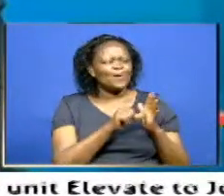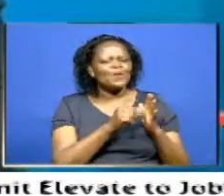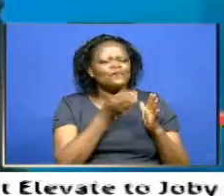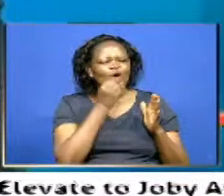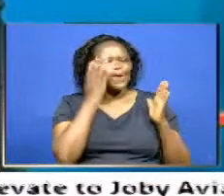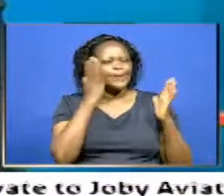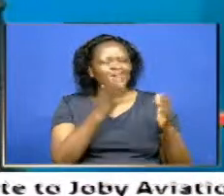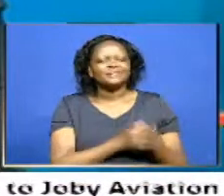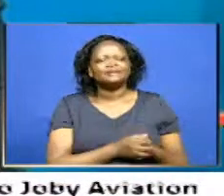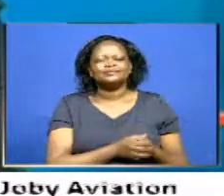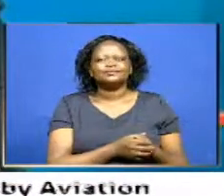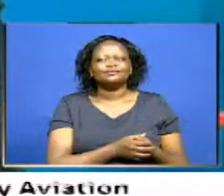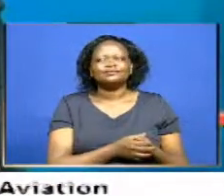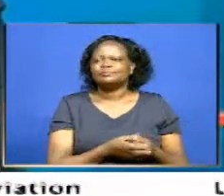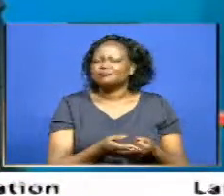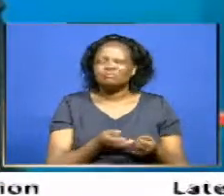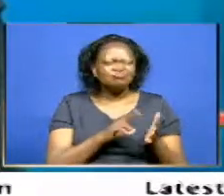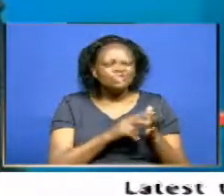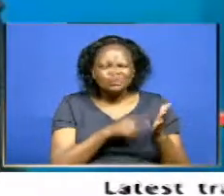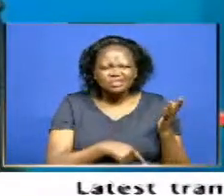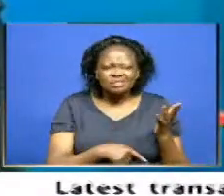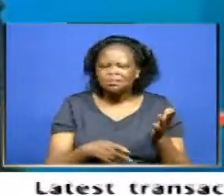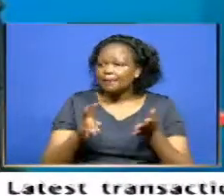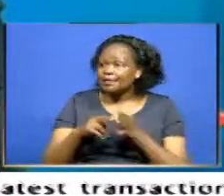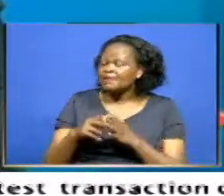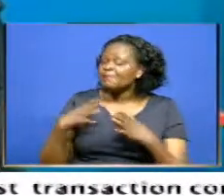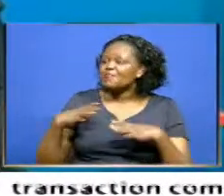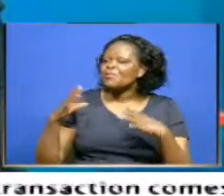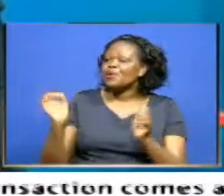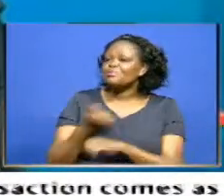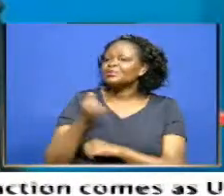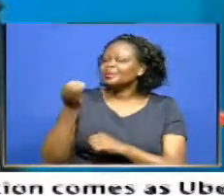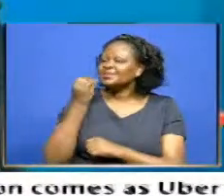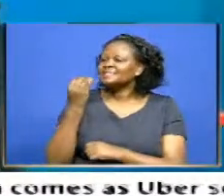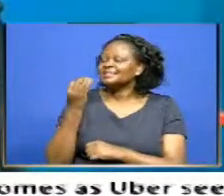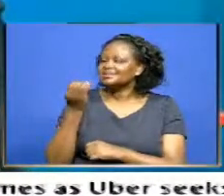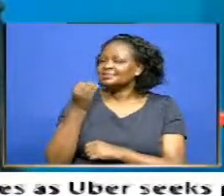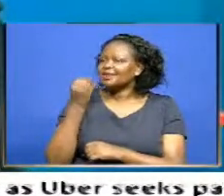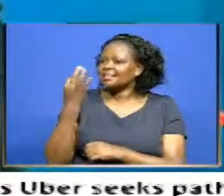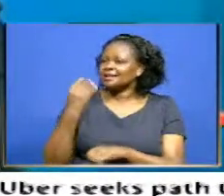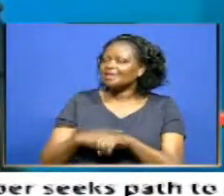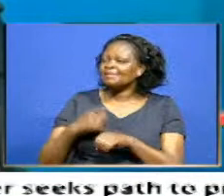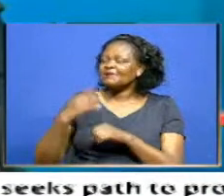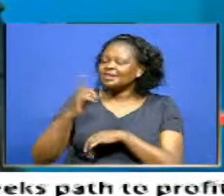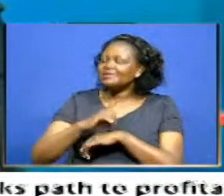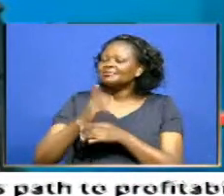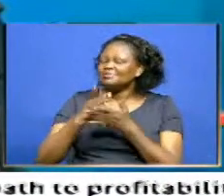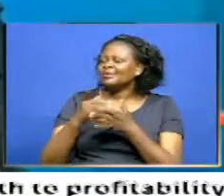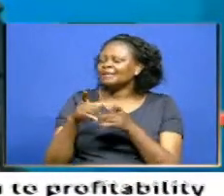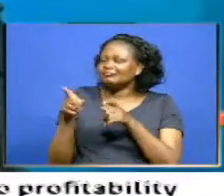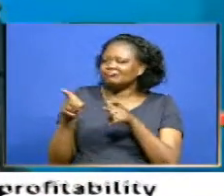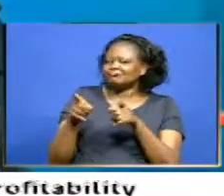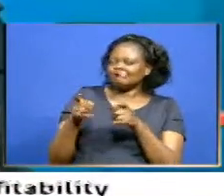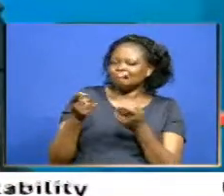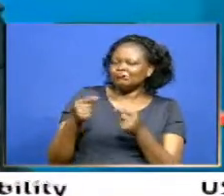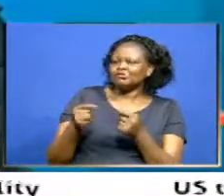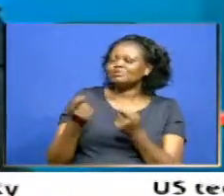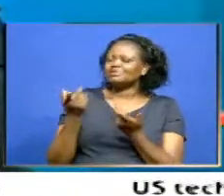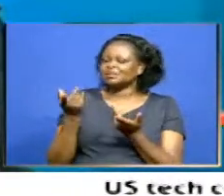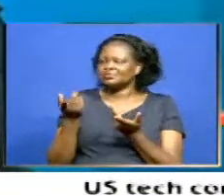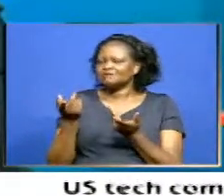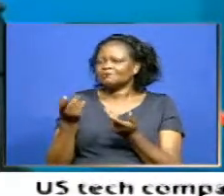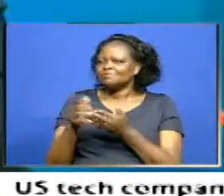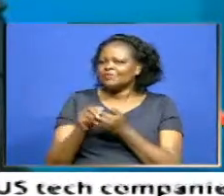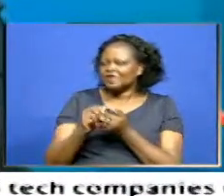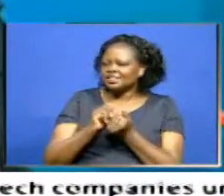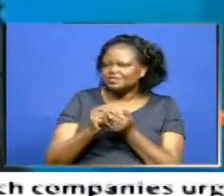It just means that people cannot be able to put on the table 3 meals a day. So people had to adjust. Either you take 2 meals a day, you take 1 meal a day, or you change